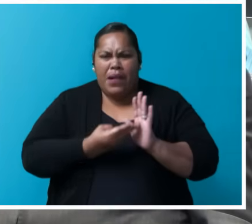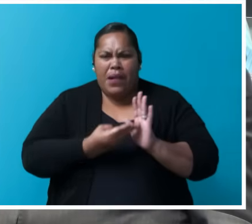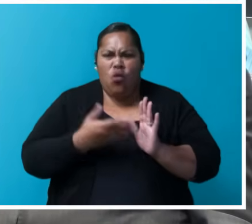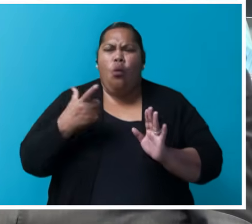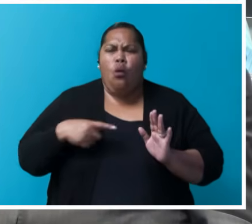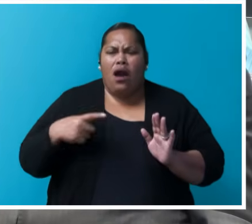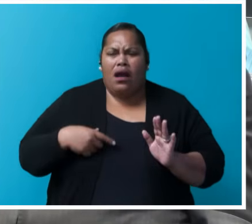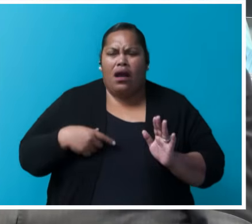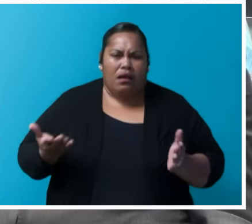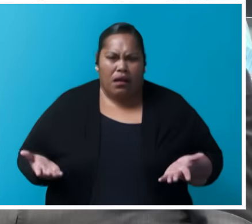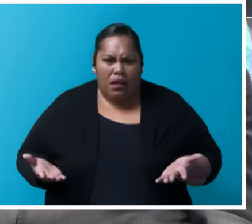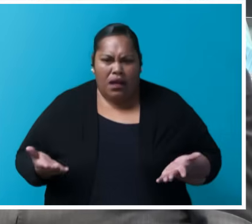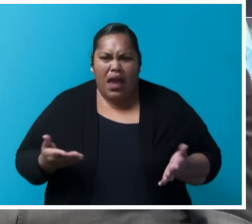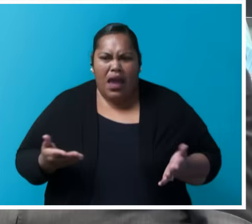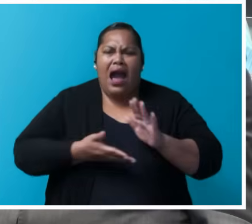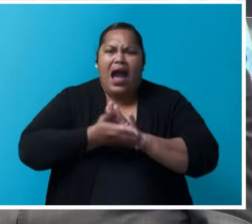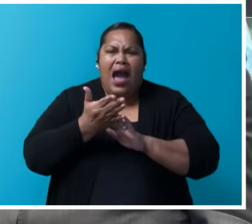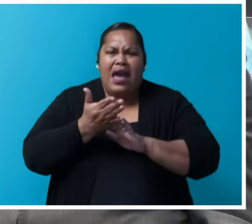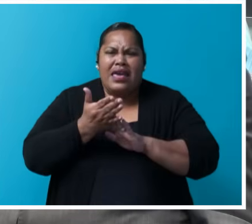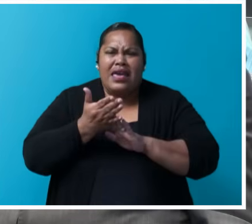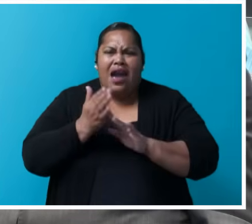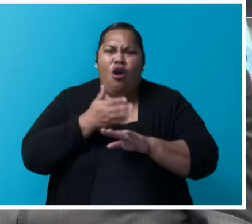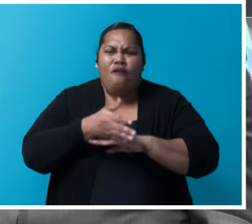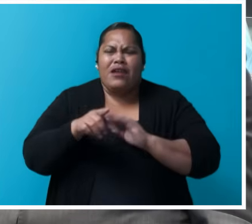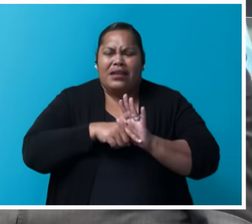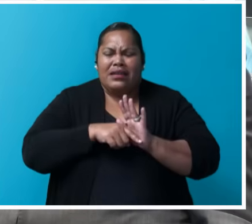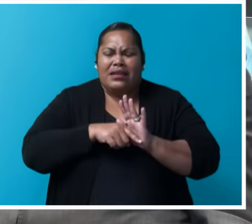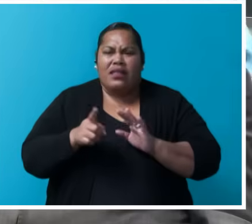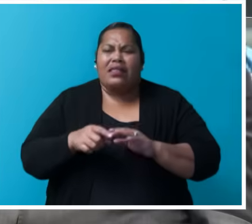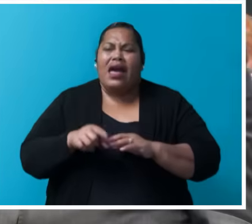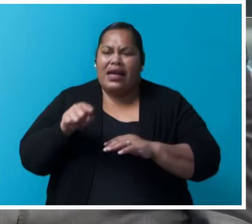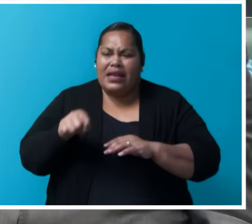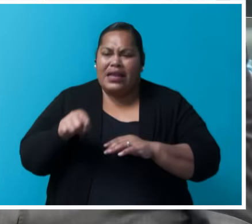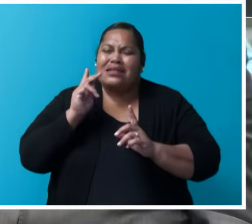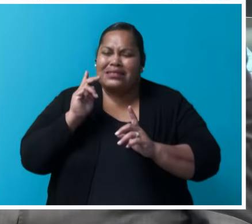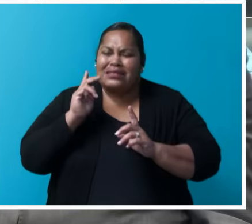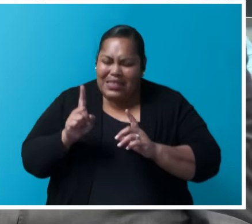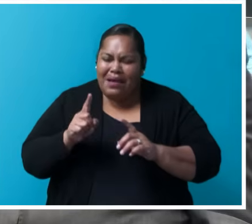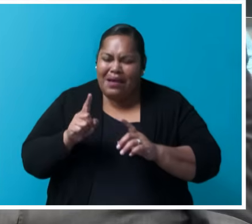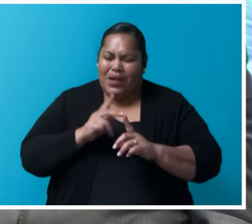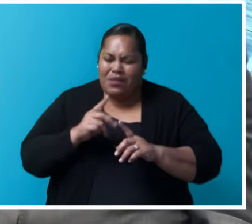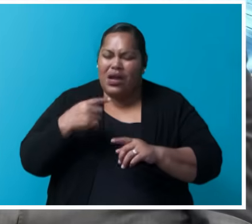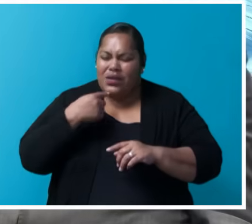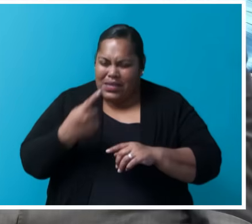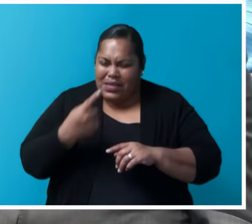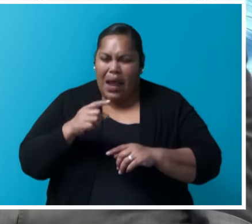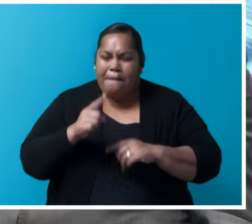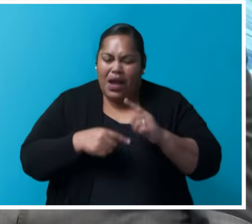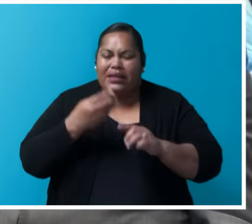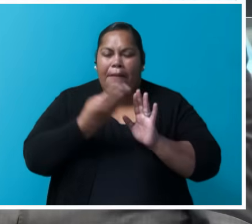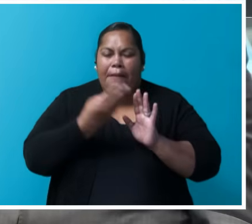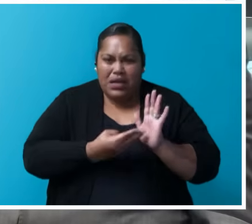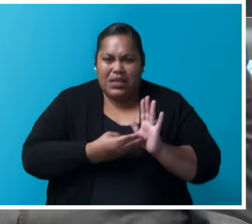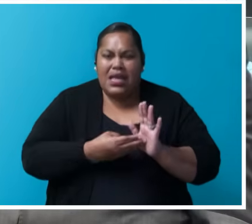having a higher deficit? That is precisely the point that I was making in the budget speech, Mr. Speaker.